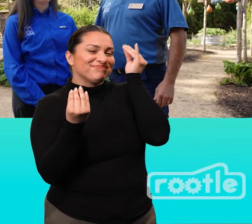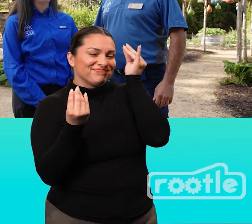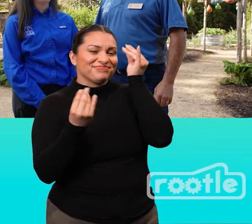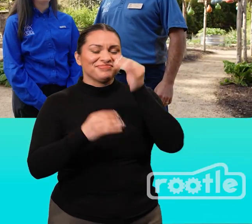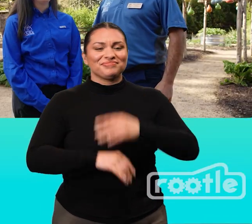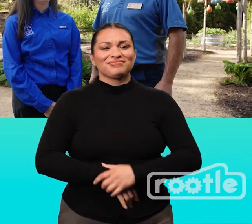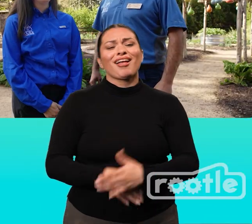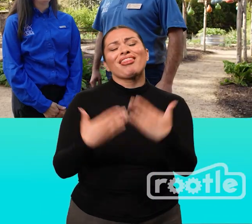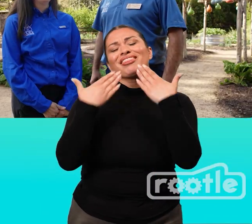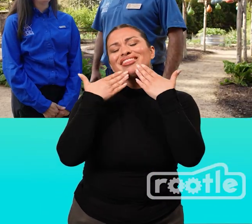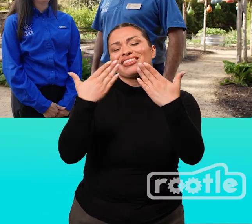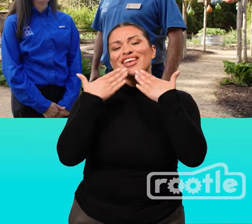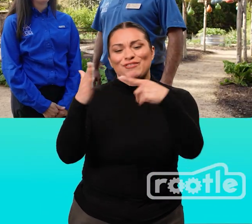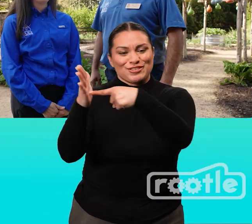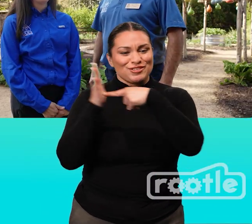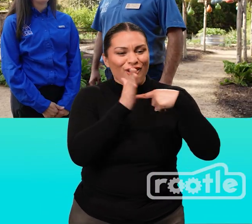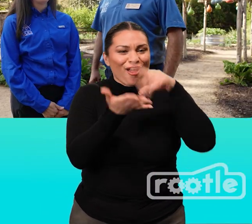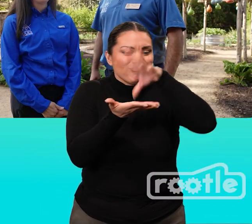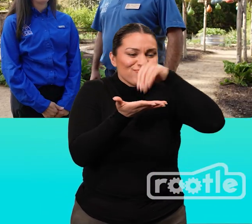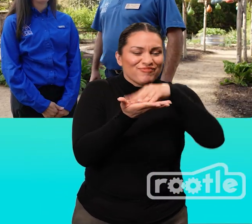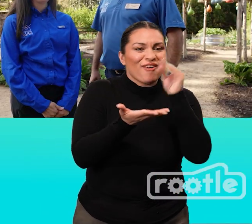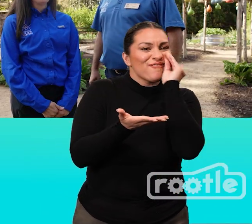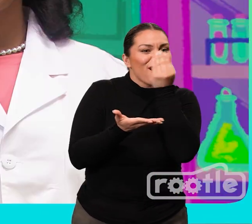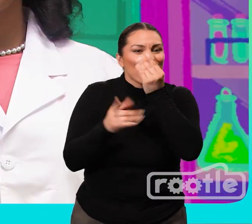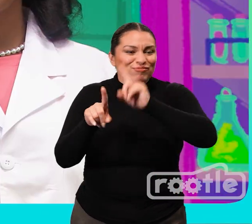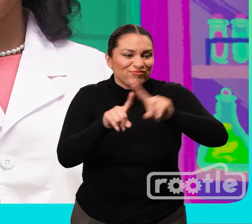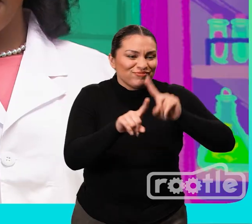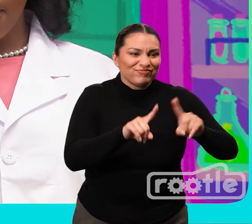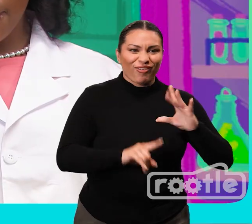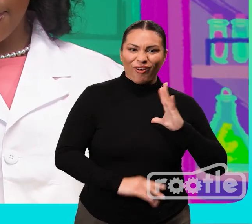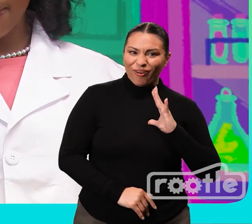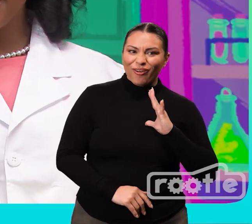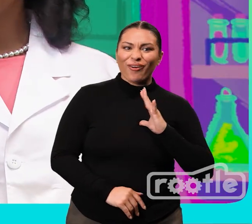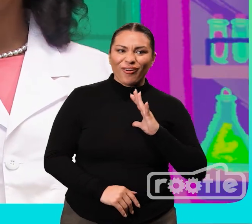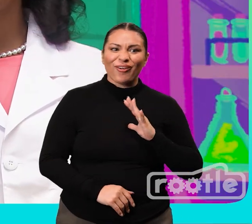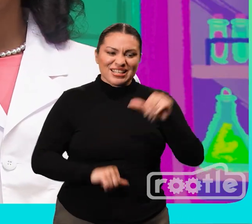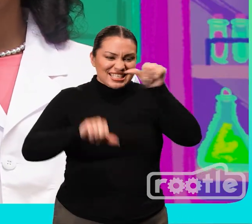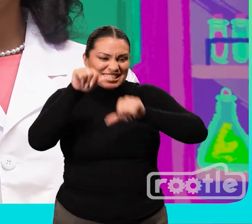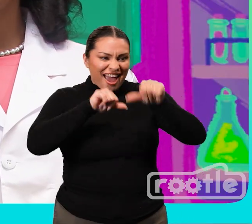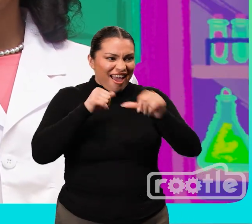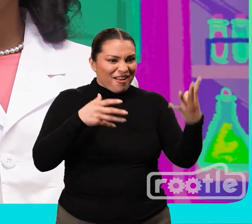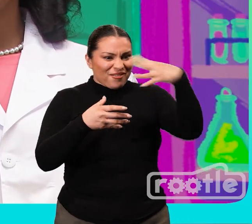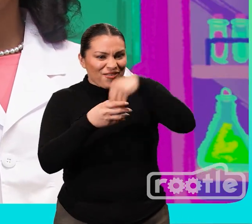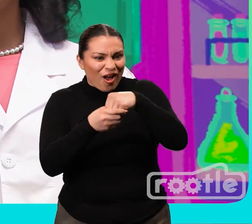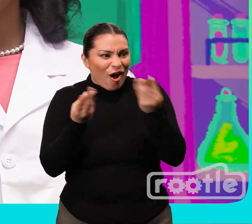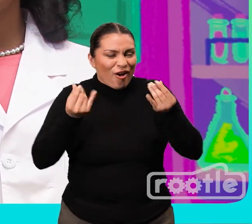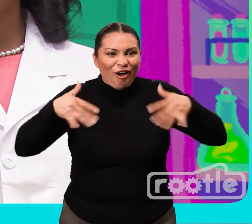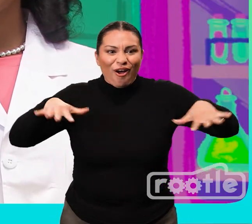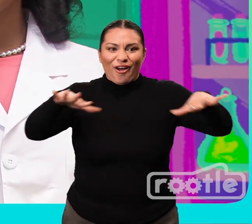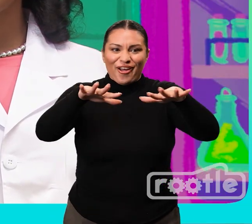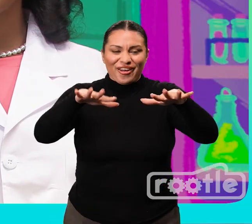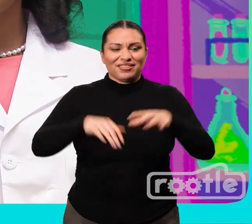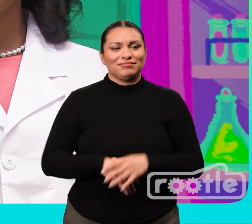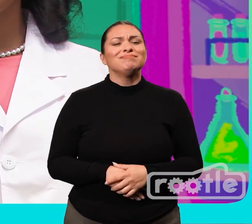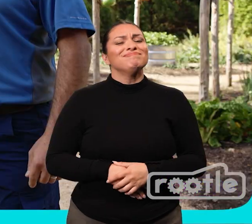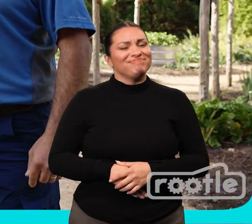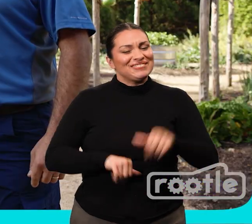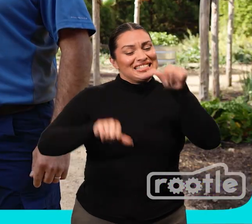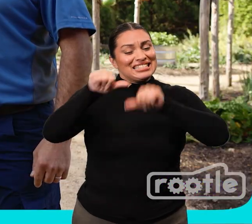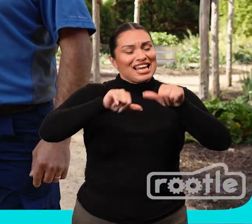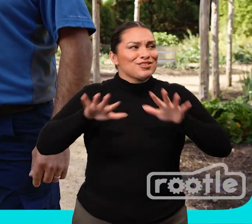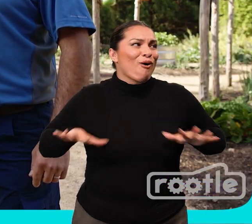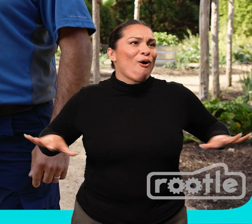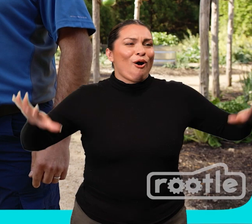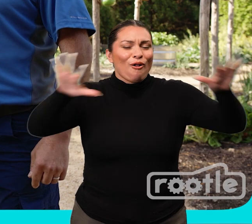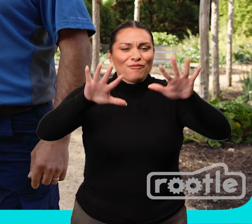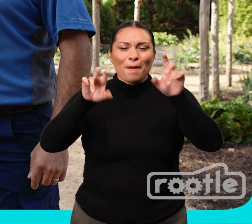think about it. Thank you for showing us the flowers. Yeah, it was cool to see there's science even in the garden. Science